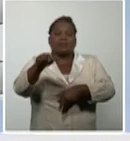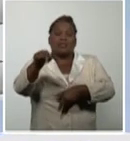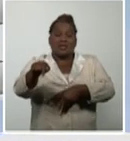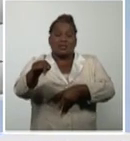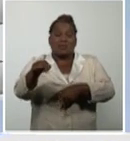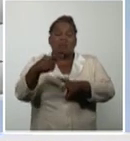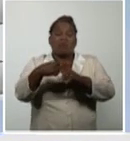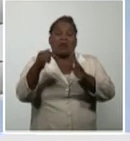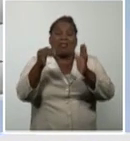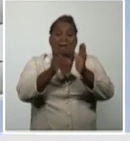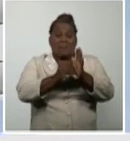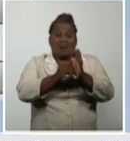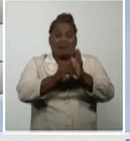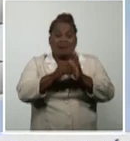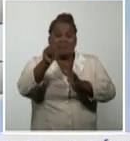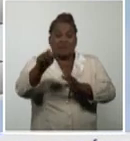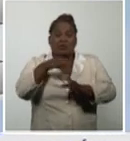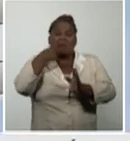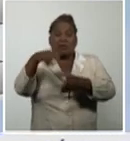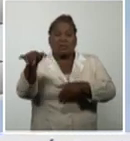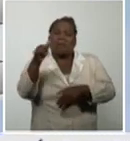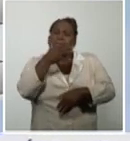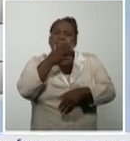which is similar to yesterday's.